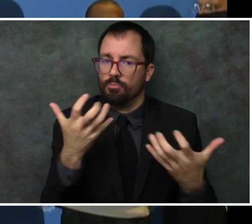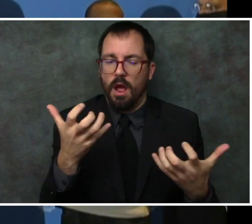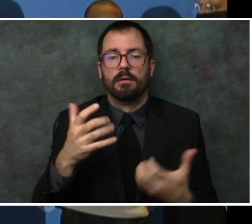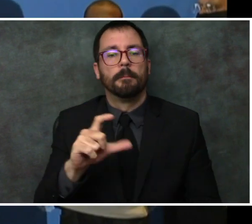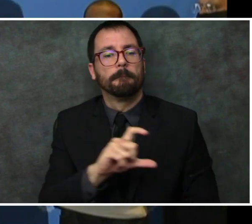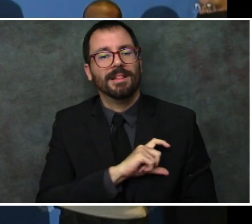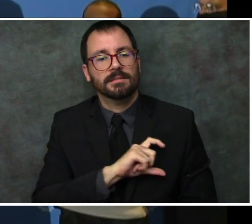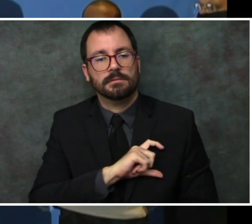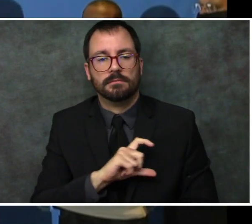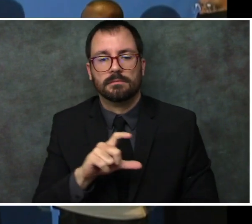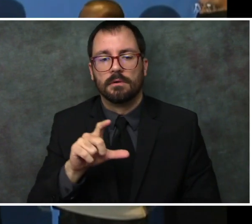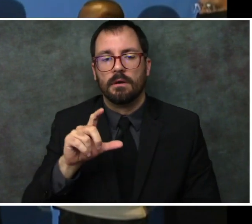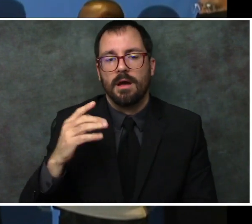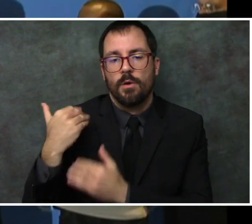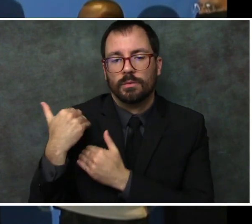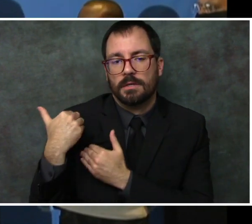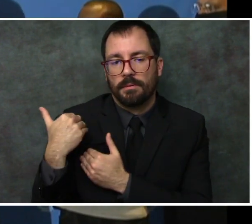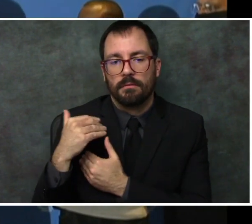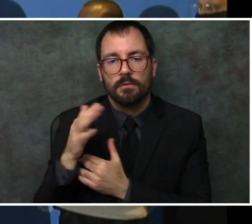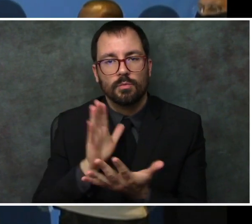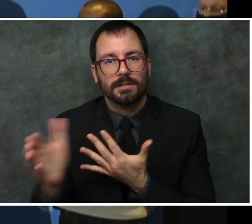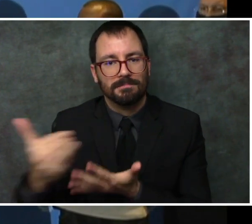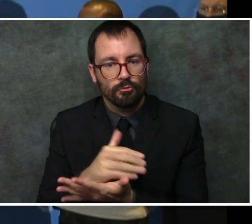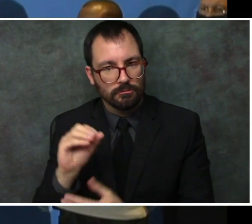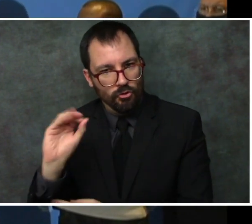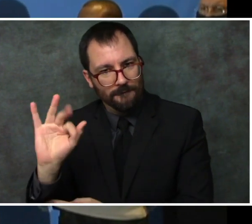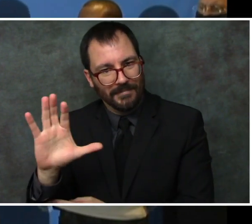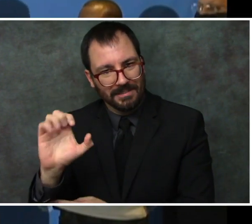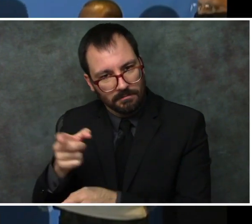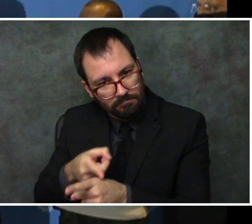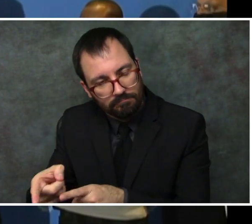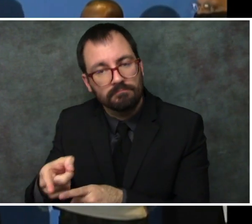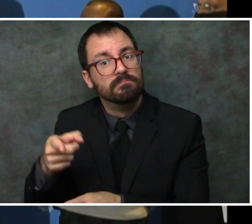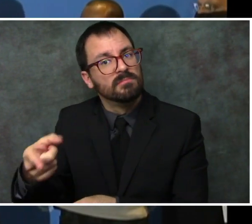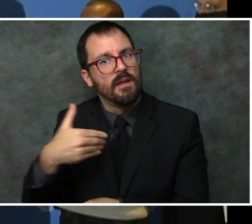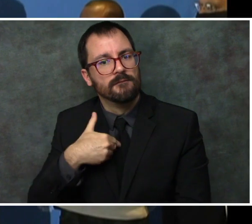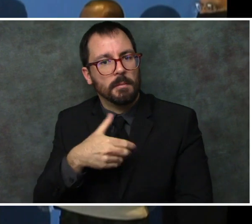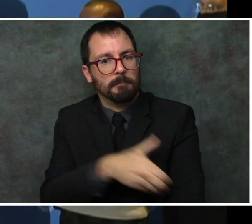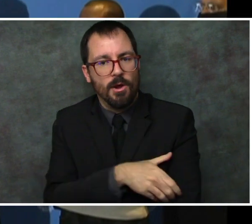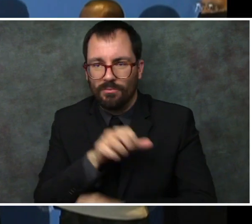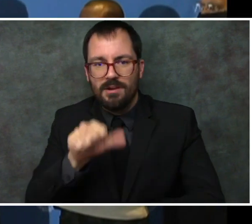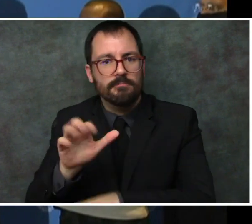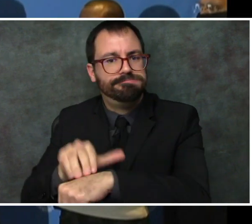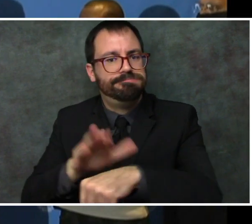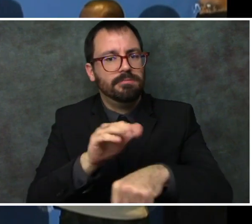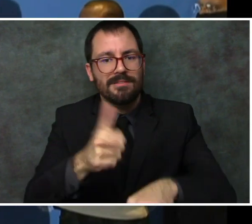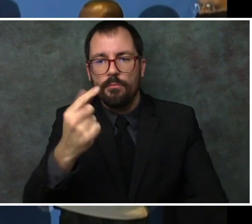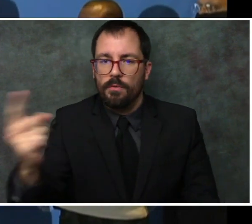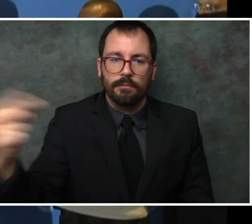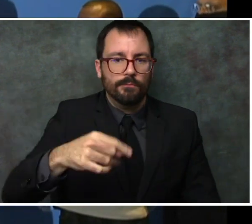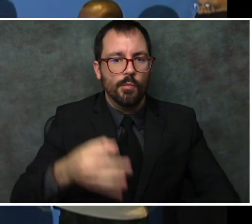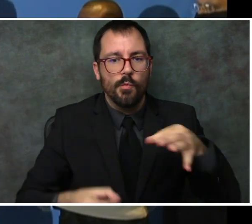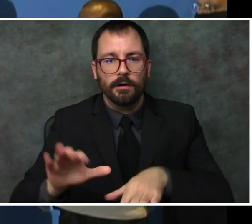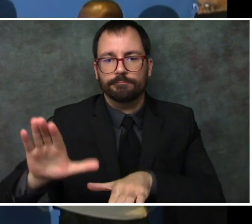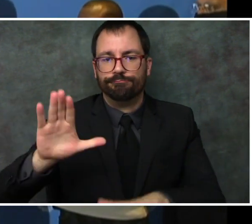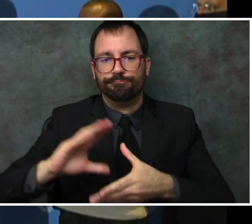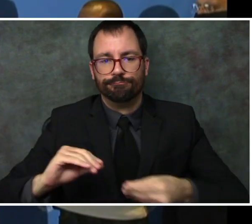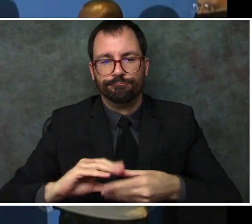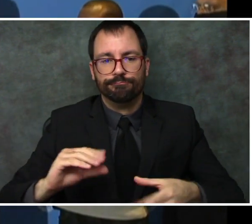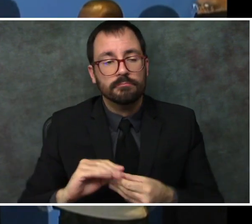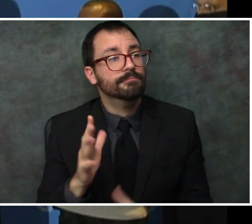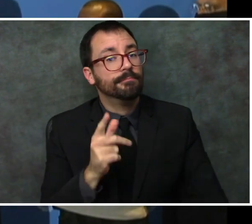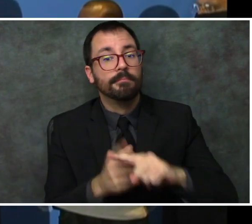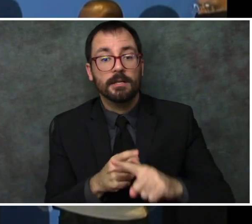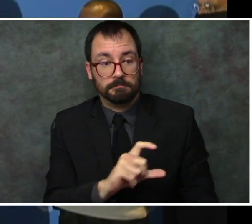misconduct. They call for a diversity and inclusion unit in the Boston Police Department to work on representation and equity